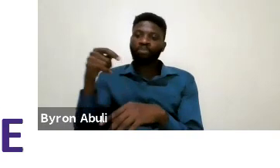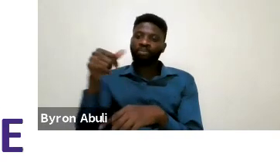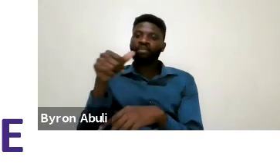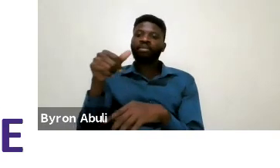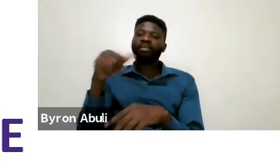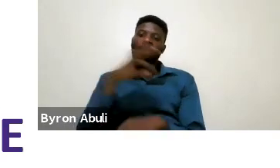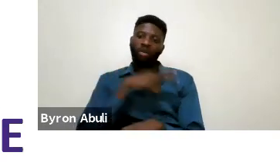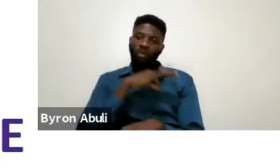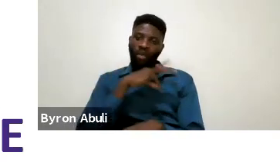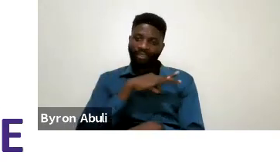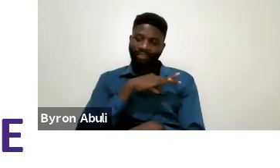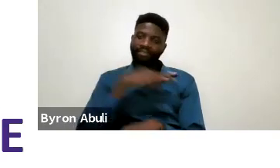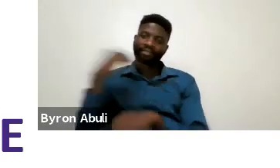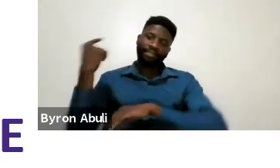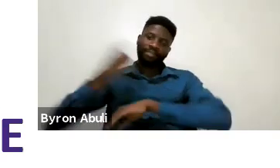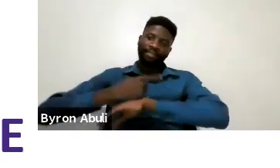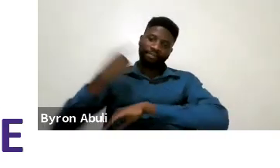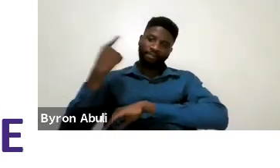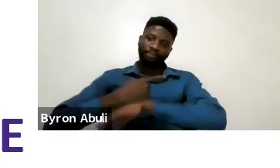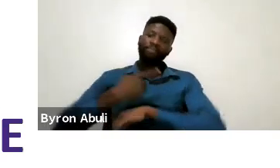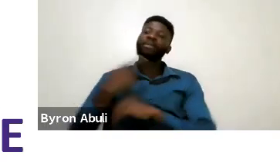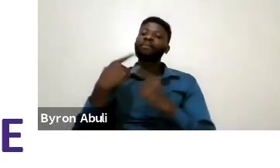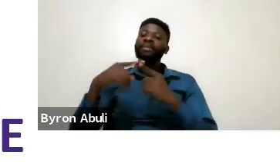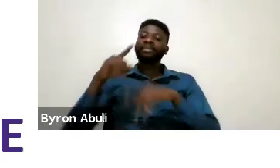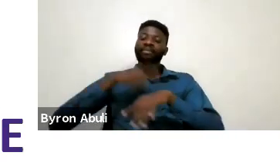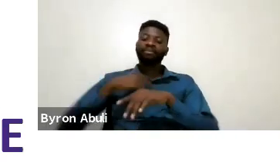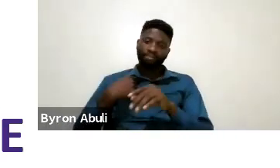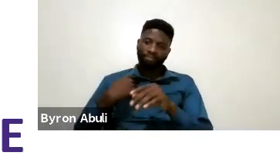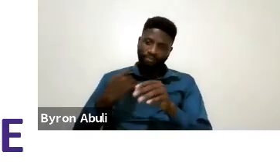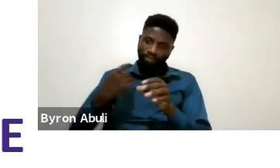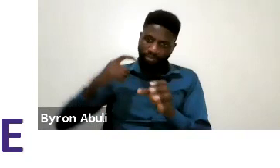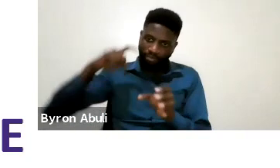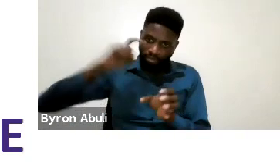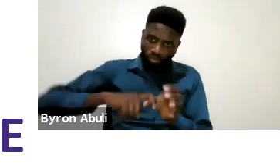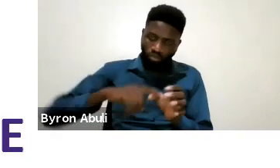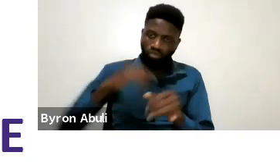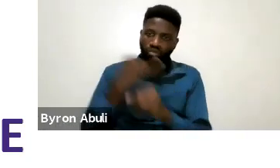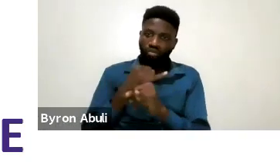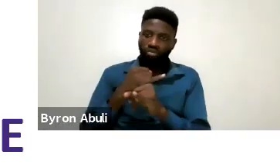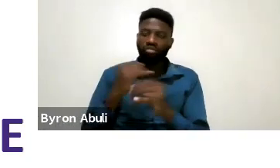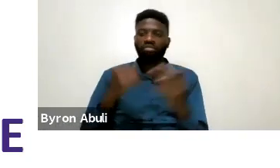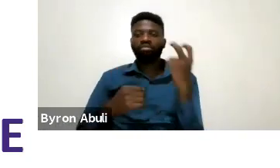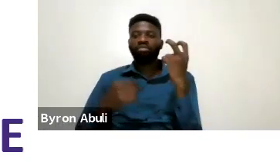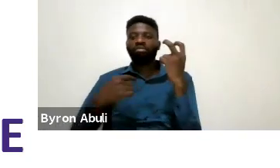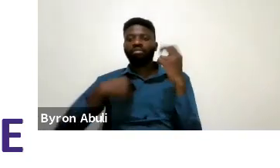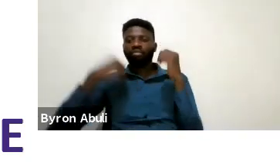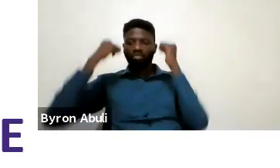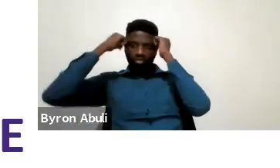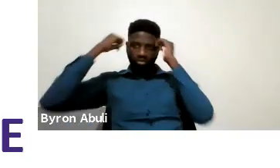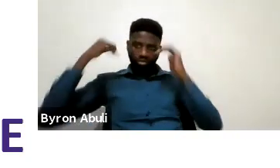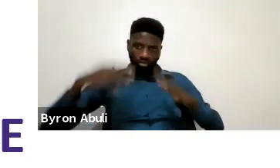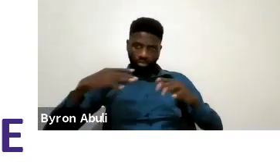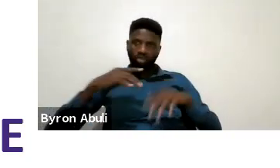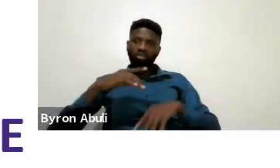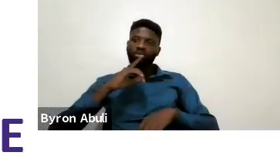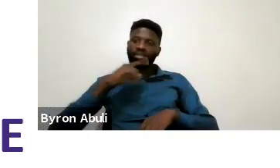day. But immediately I joined the job, they realized that I was a student. So they reduced